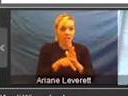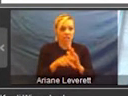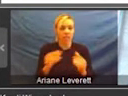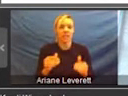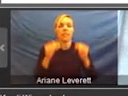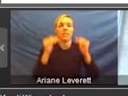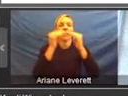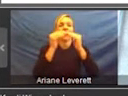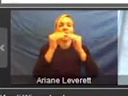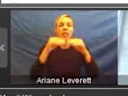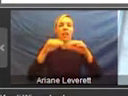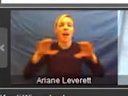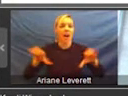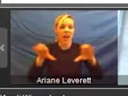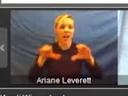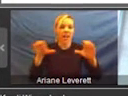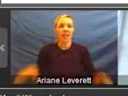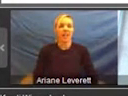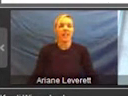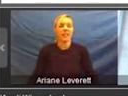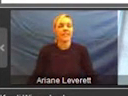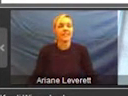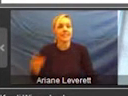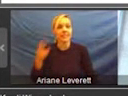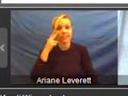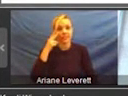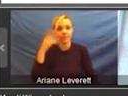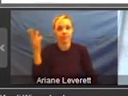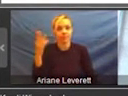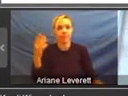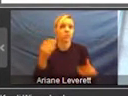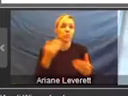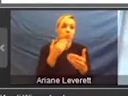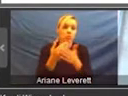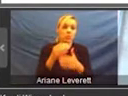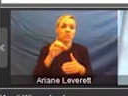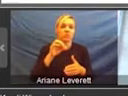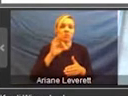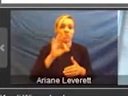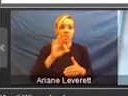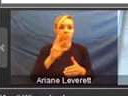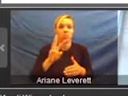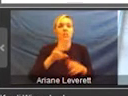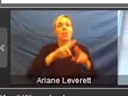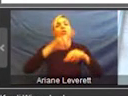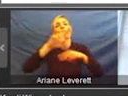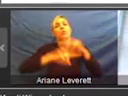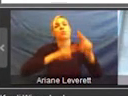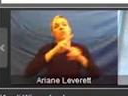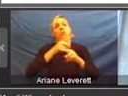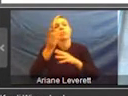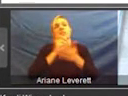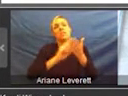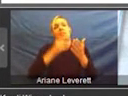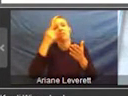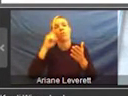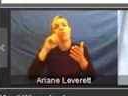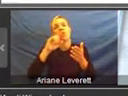supportive frameworks the Universal Design for ICT framework. So this is a specification to the